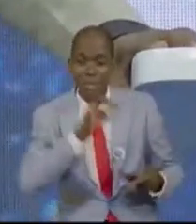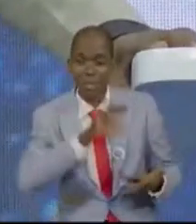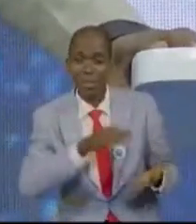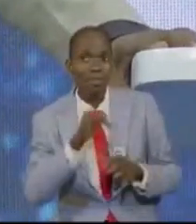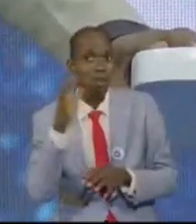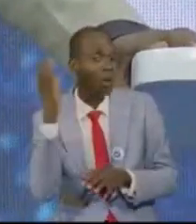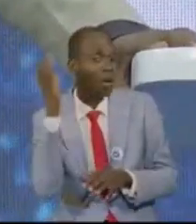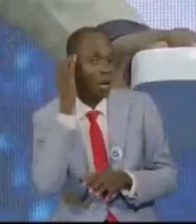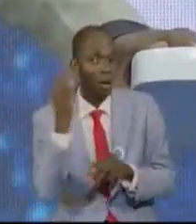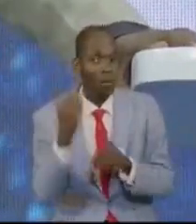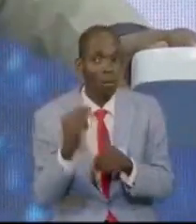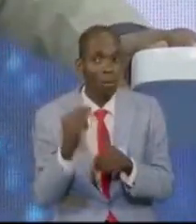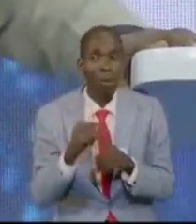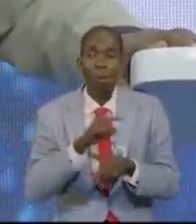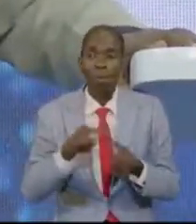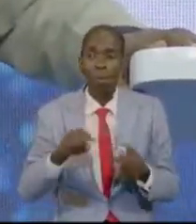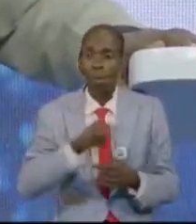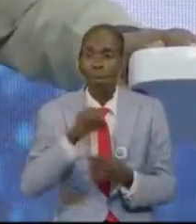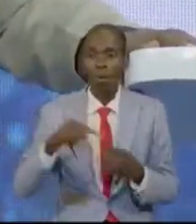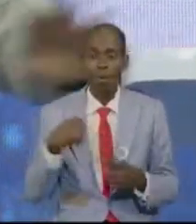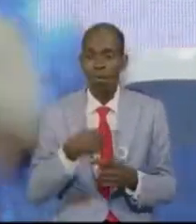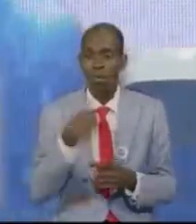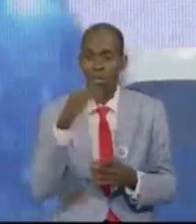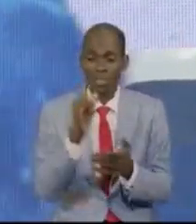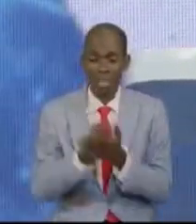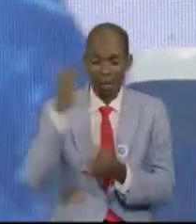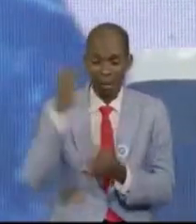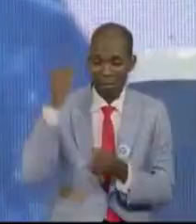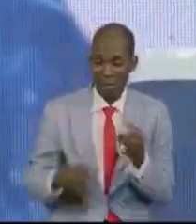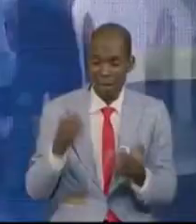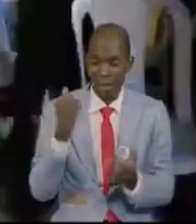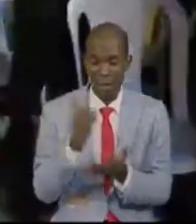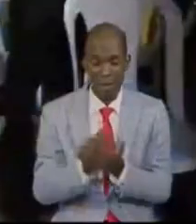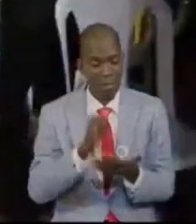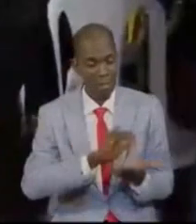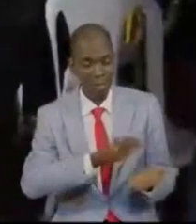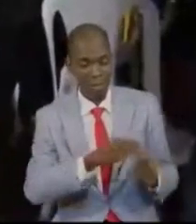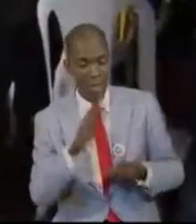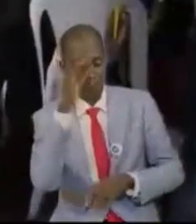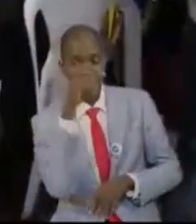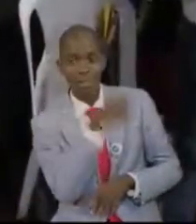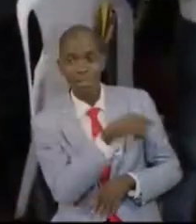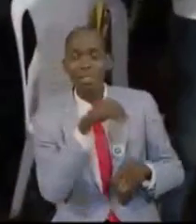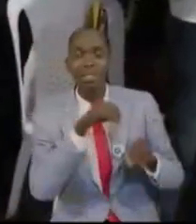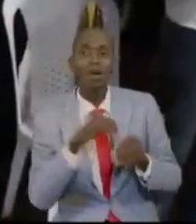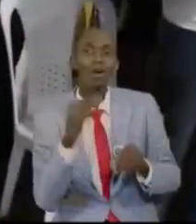said the final amen, that man woke up in the village.